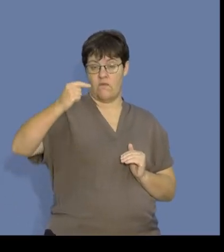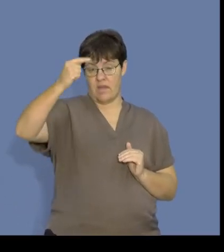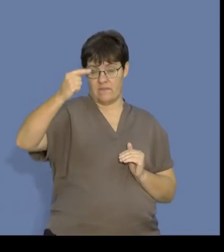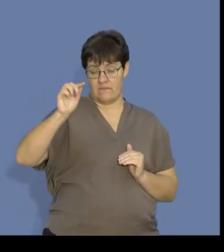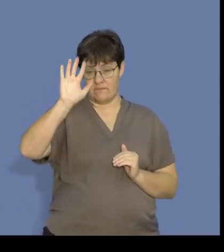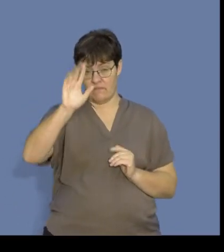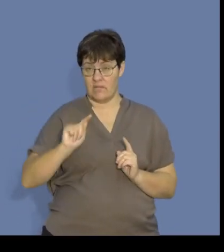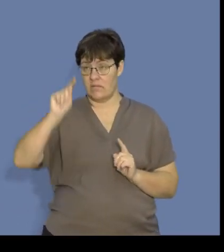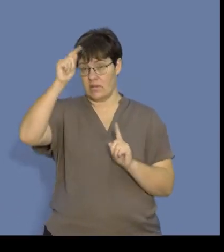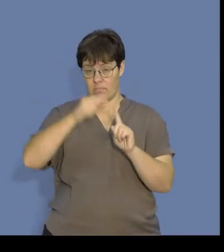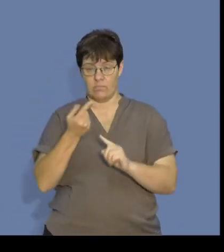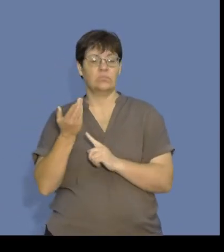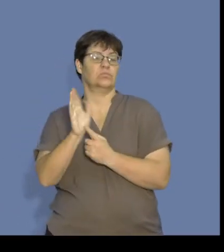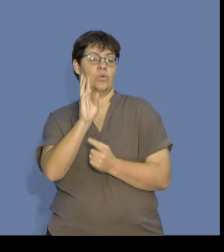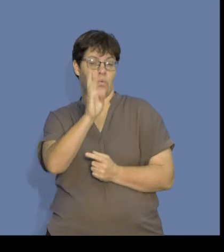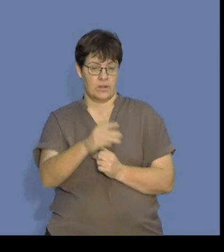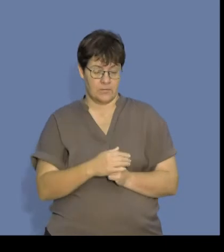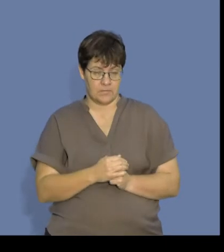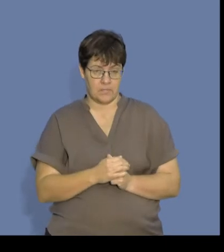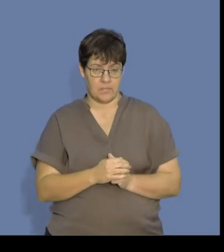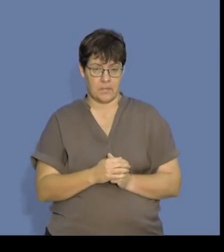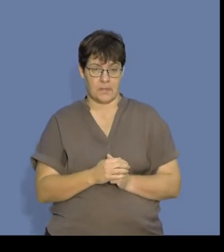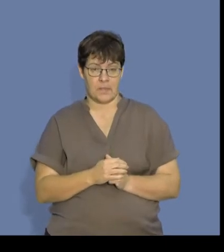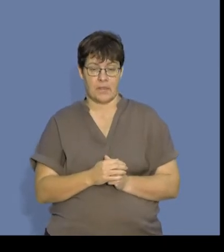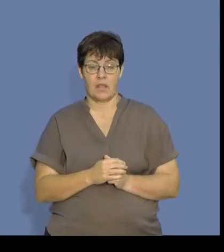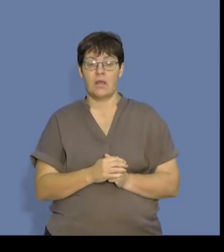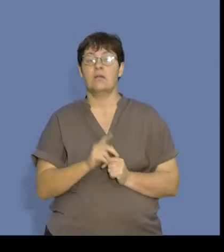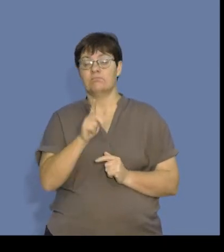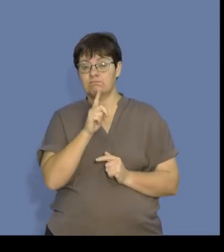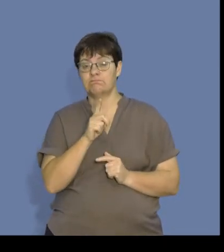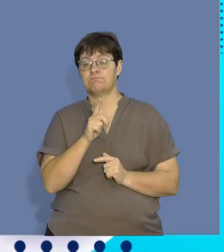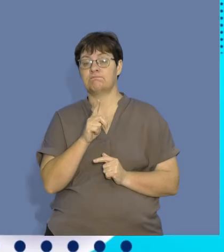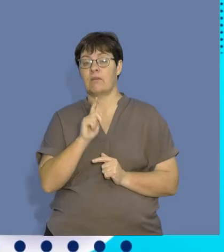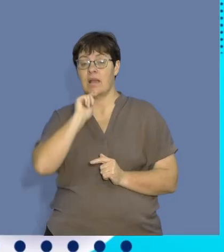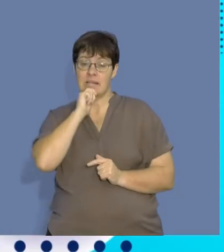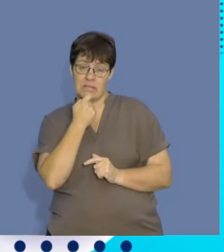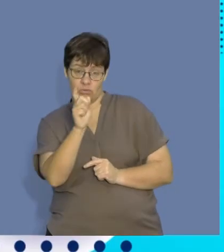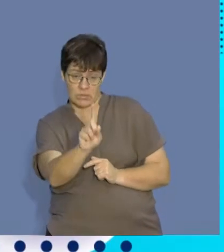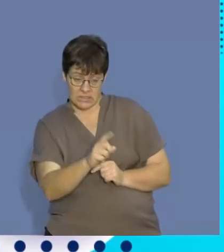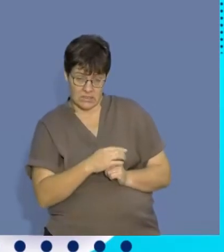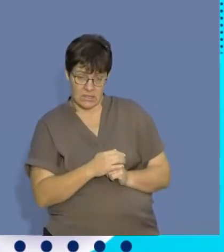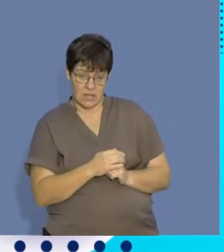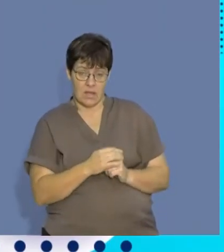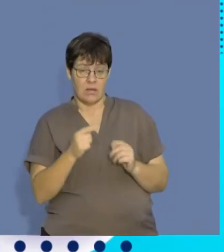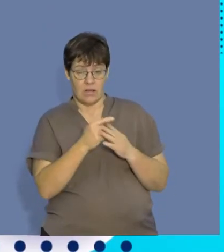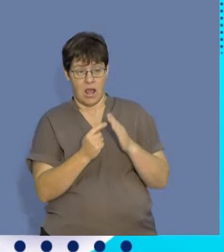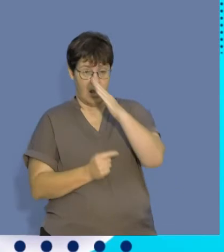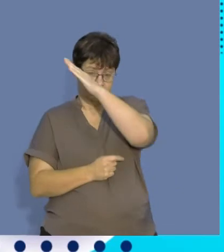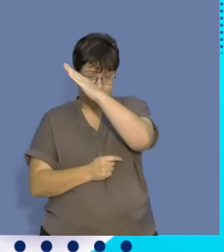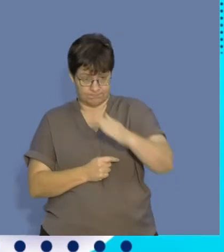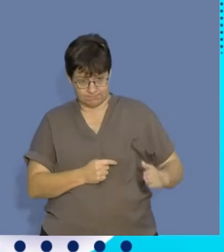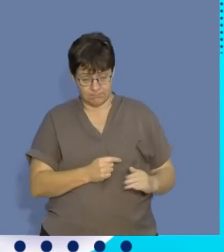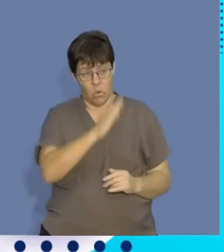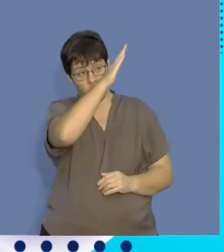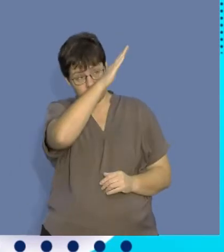from the origin. Now I'm going to show you how to do this. The trick here, guys, is to join these things with